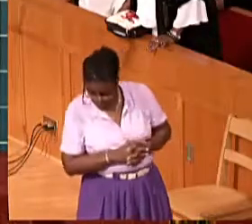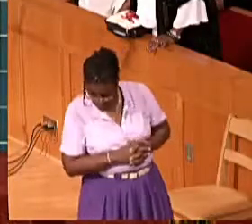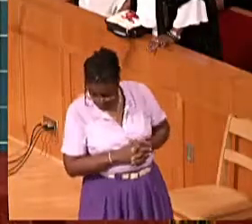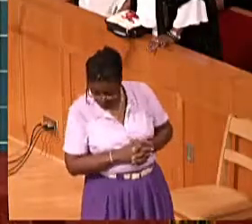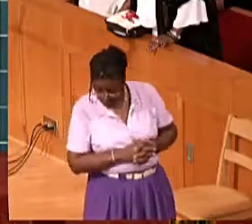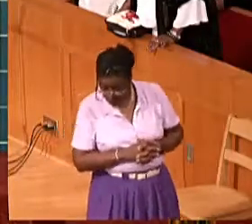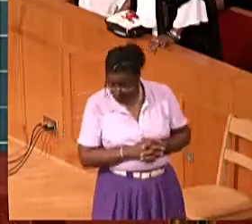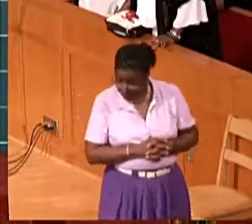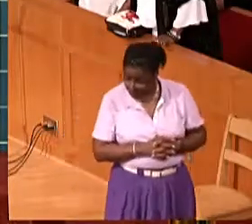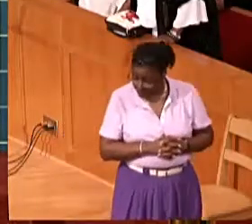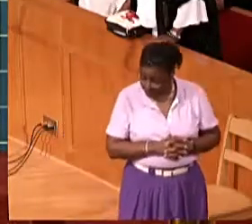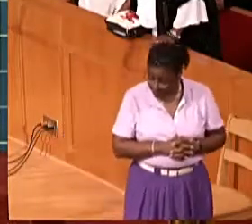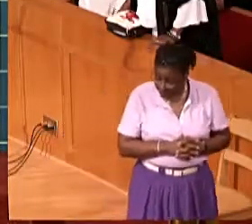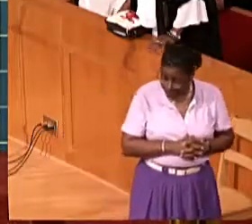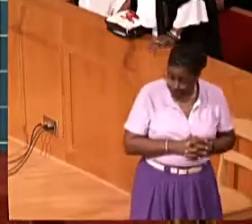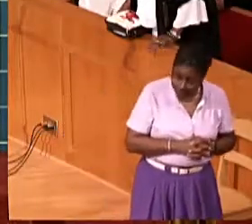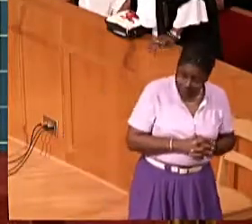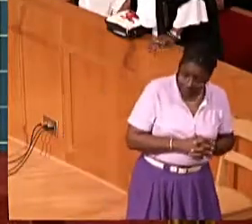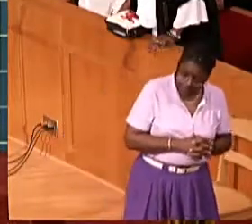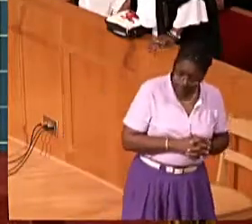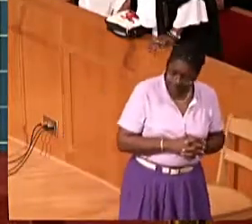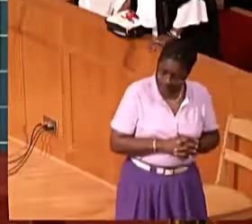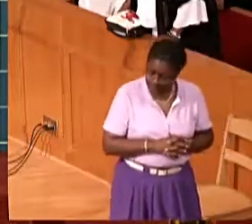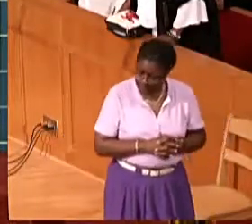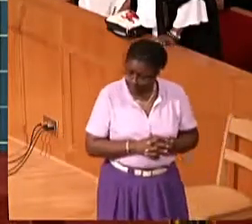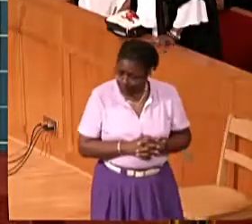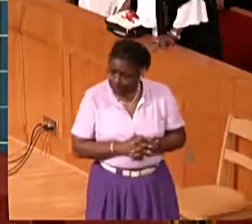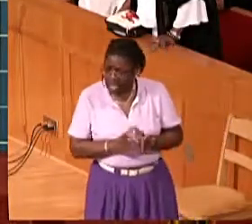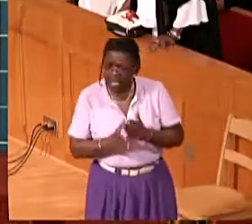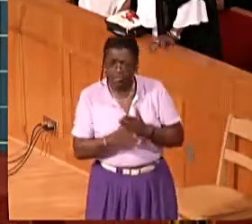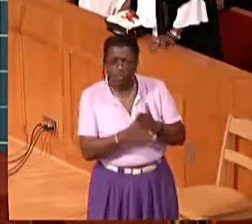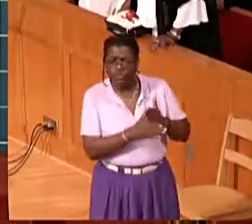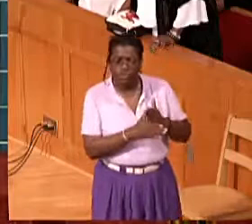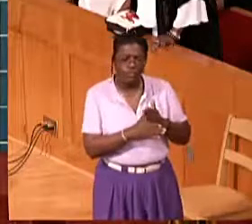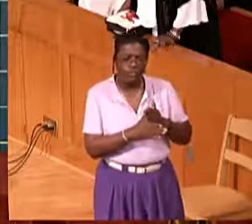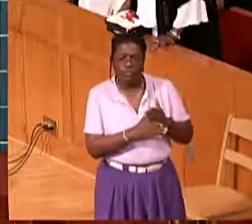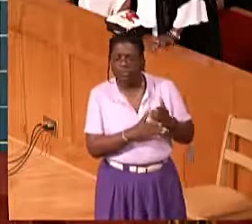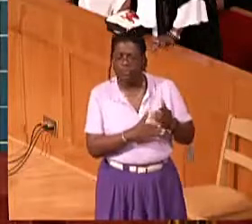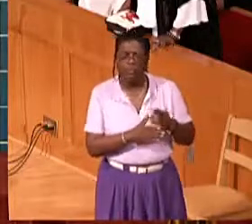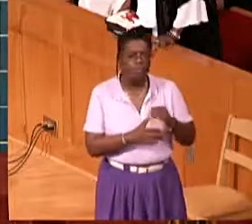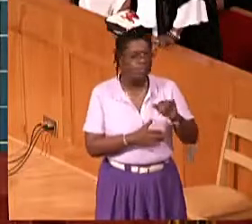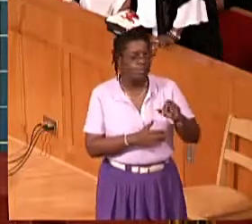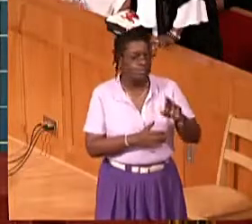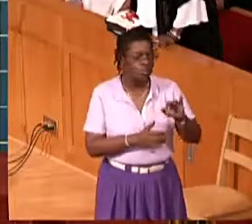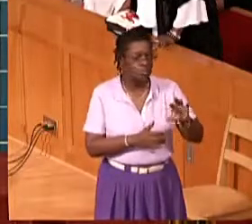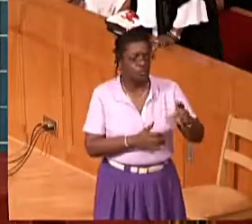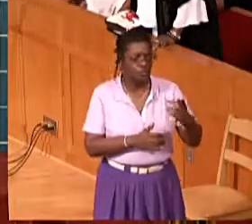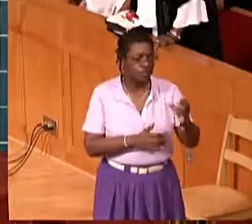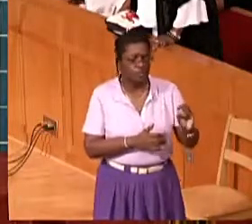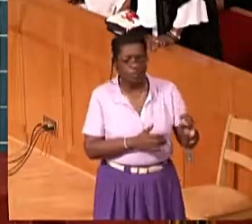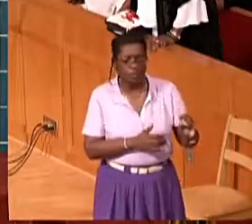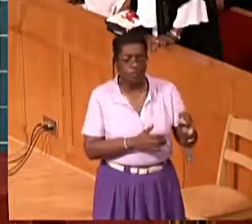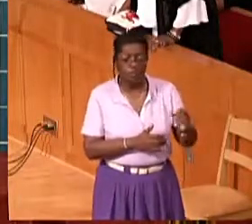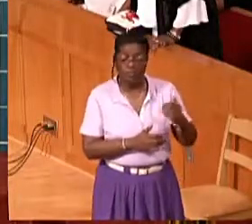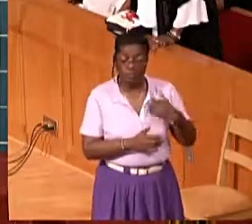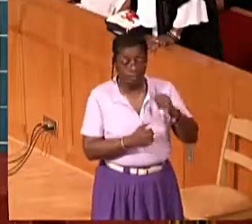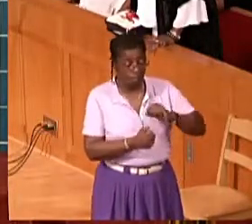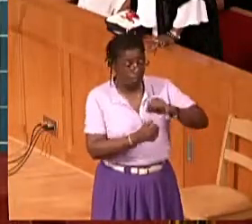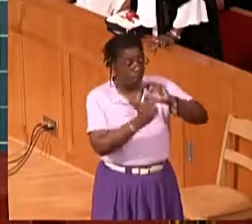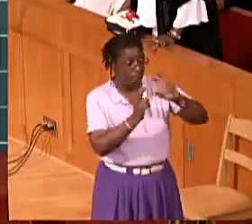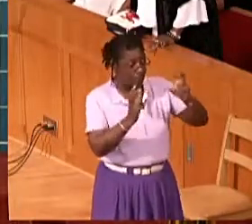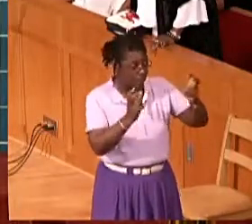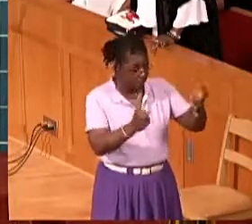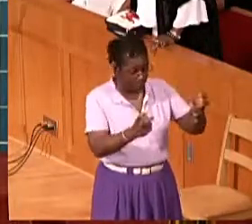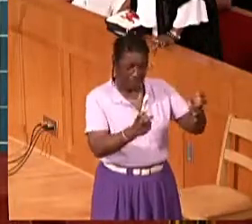Oh God. I was sharing at First Jericho the other day, when you're dealing with issues, you ain't got to fight,